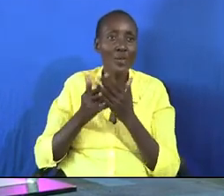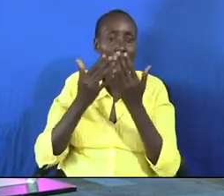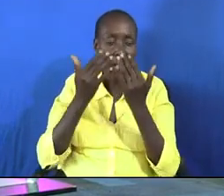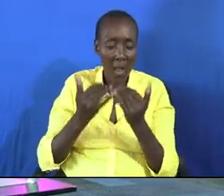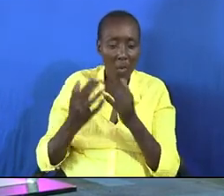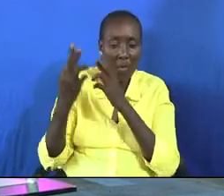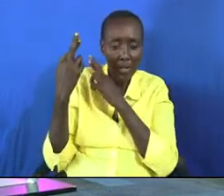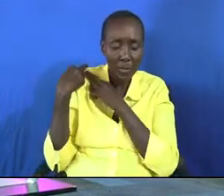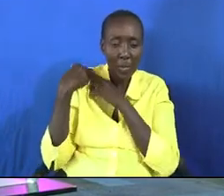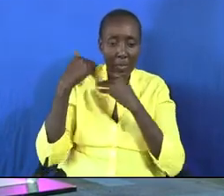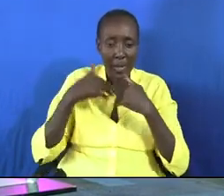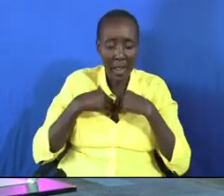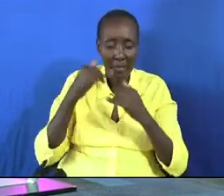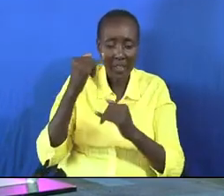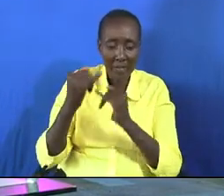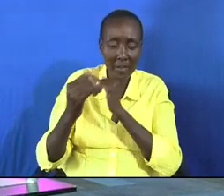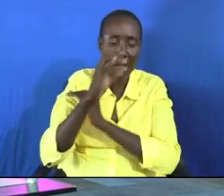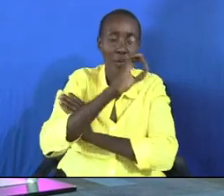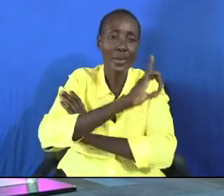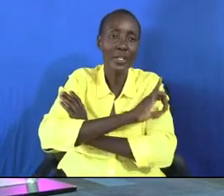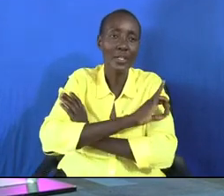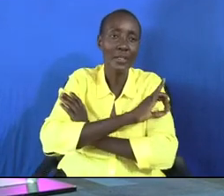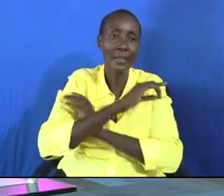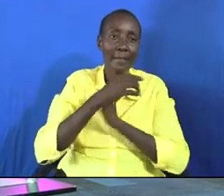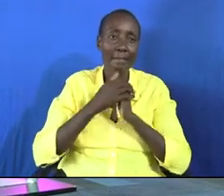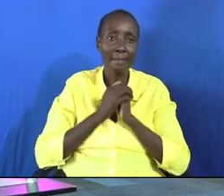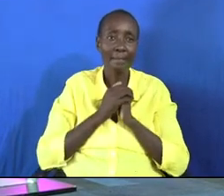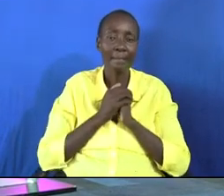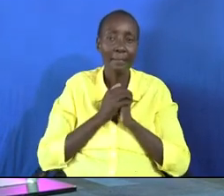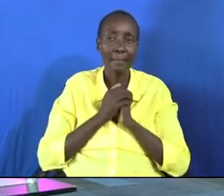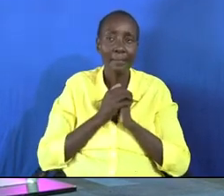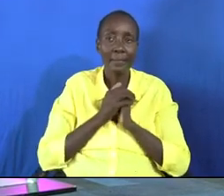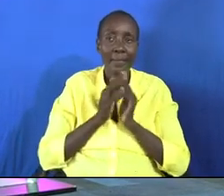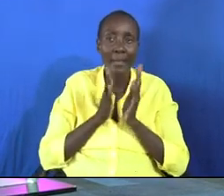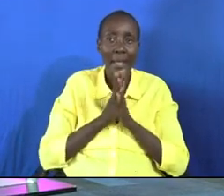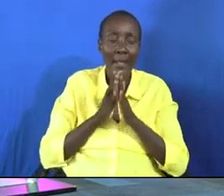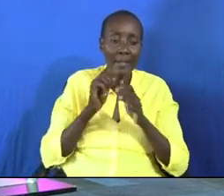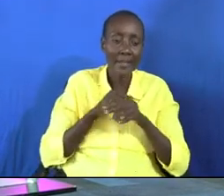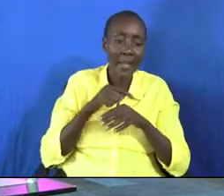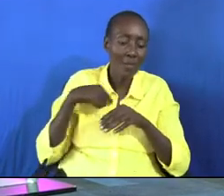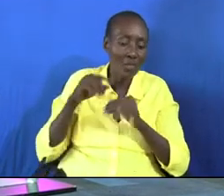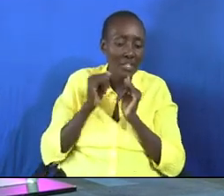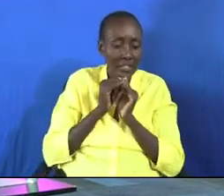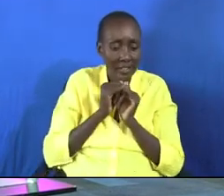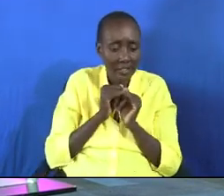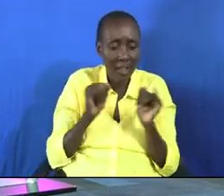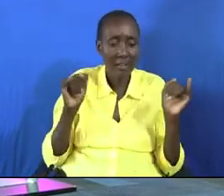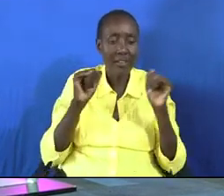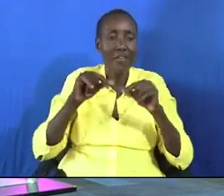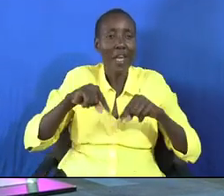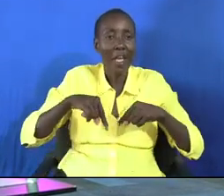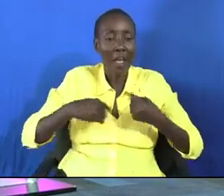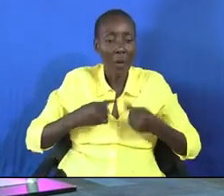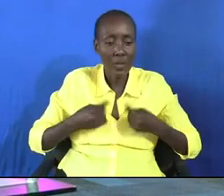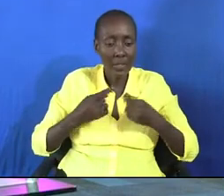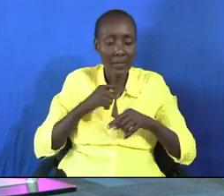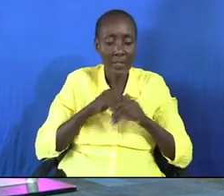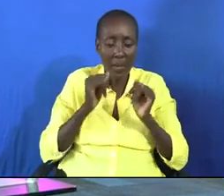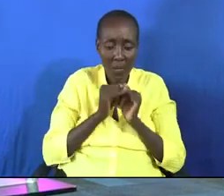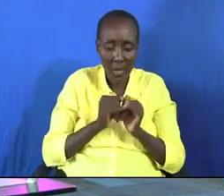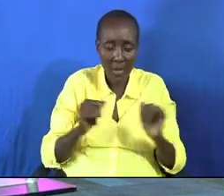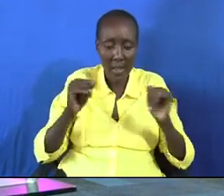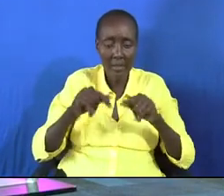do in these last days. And when we sanctify ourselves, when we